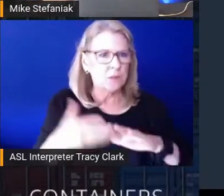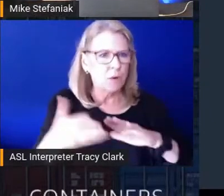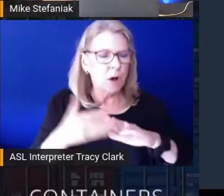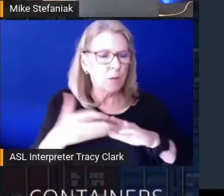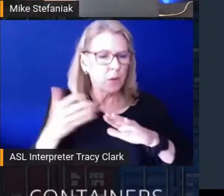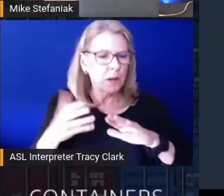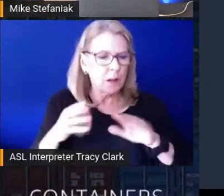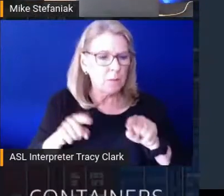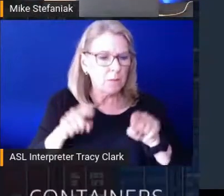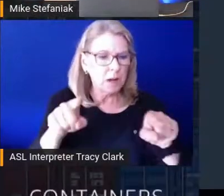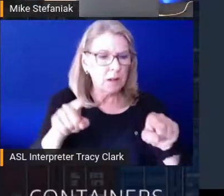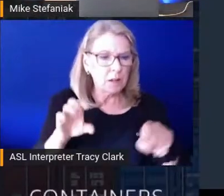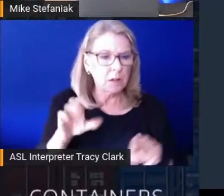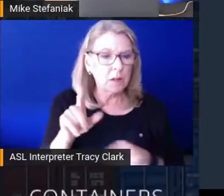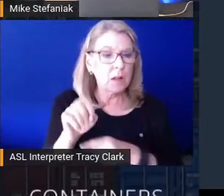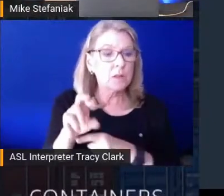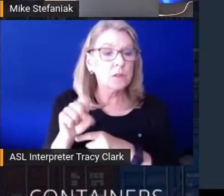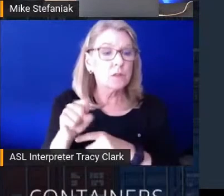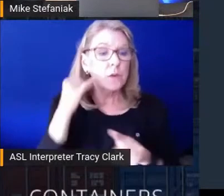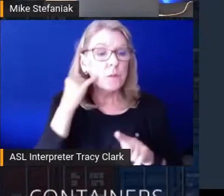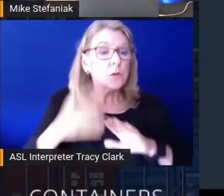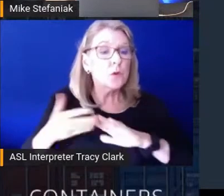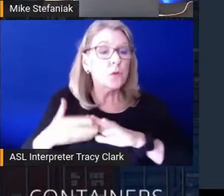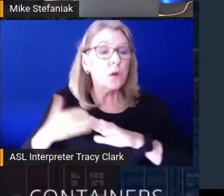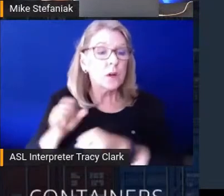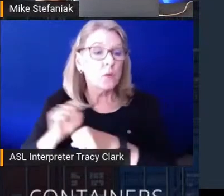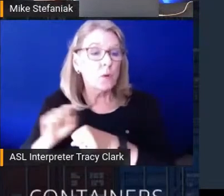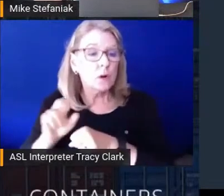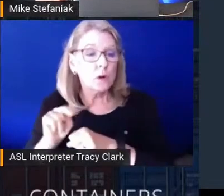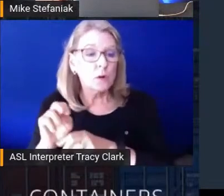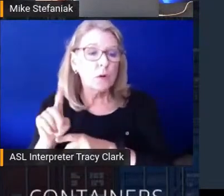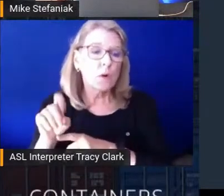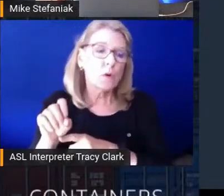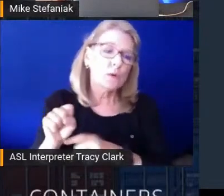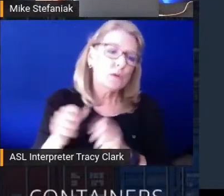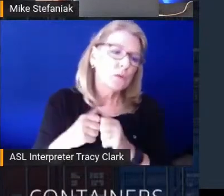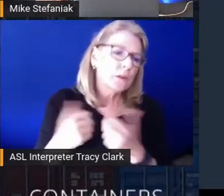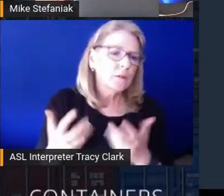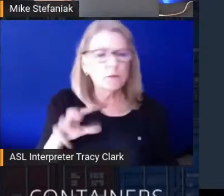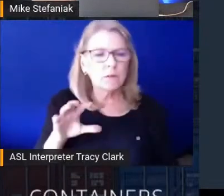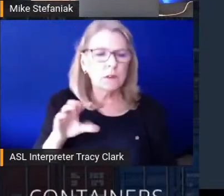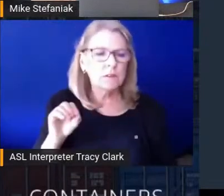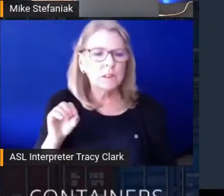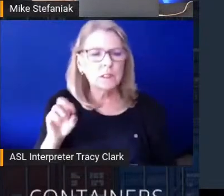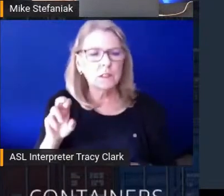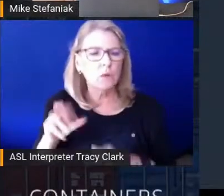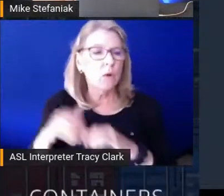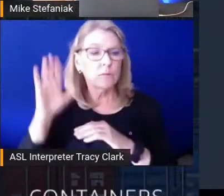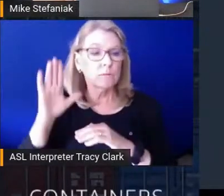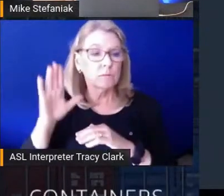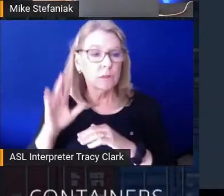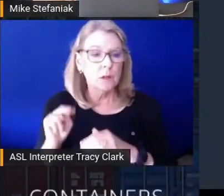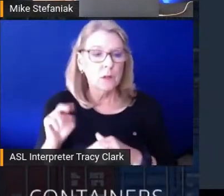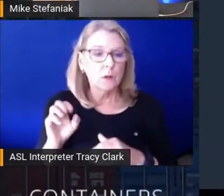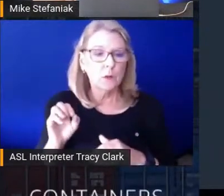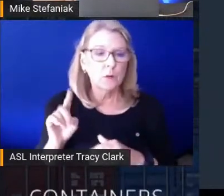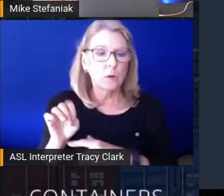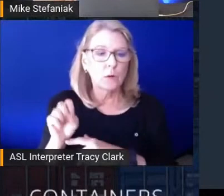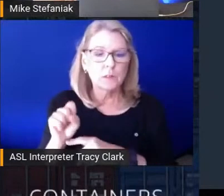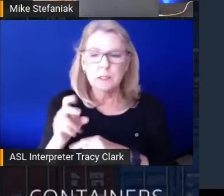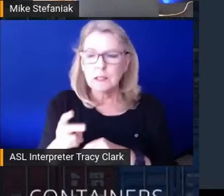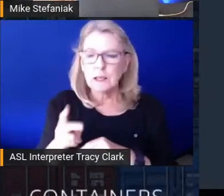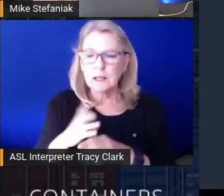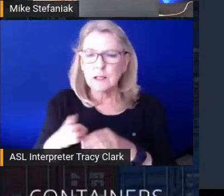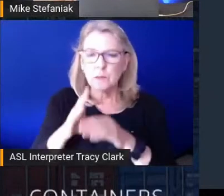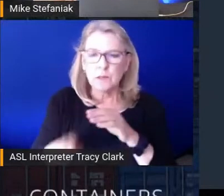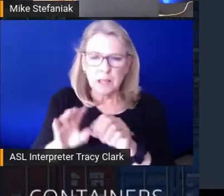running worker nodes that are a node group with, say, 50 or more nodes, you can complete the upgrade in a faster amount of time.